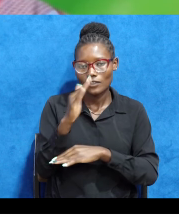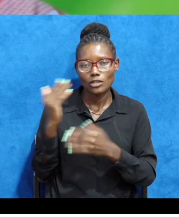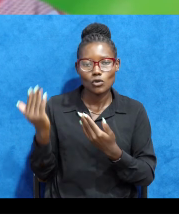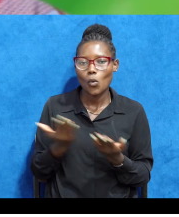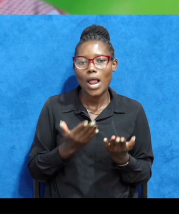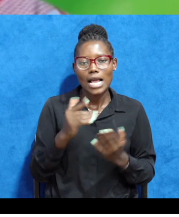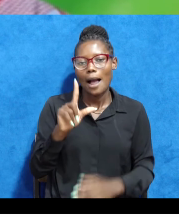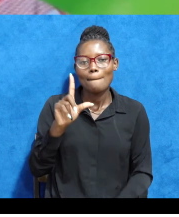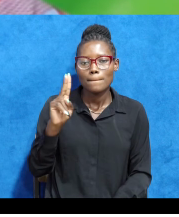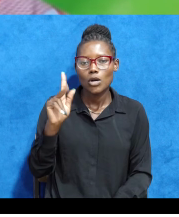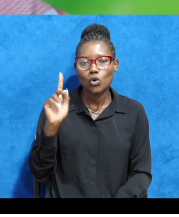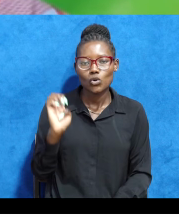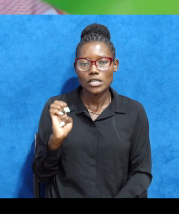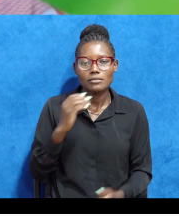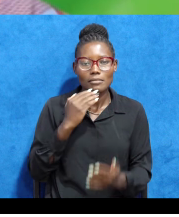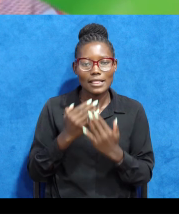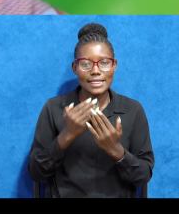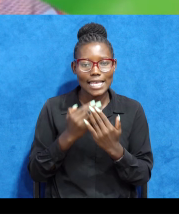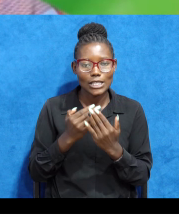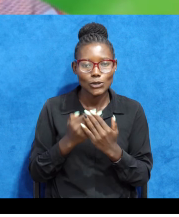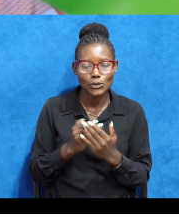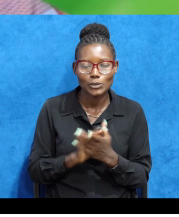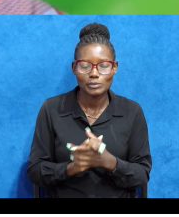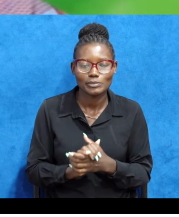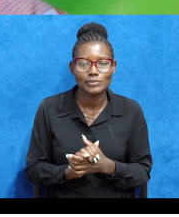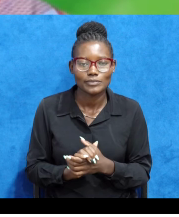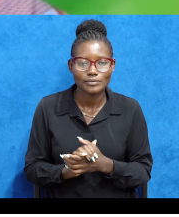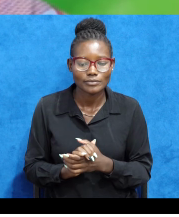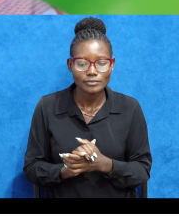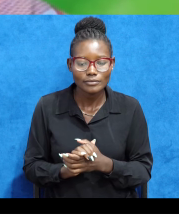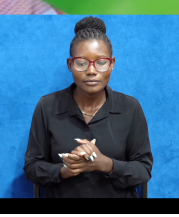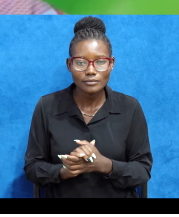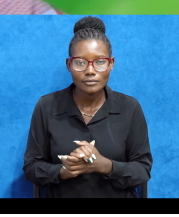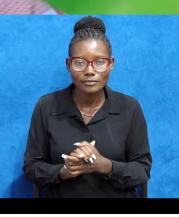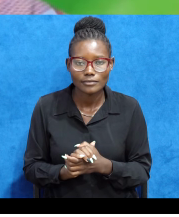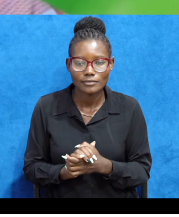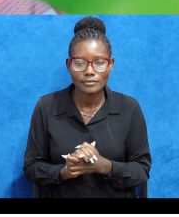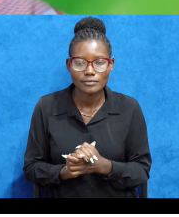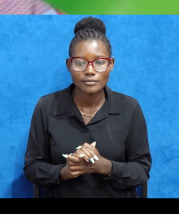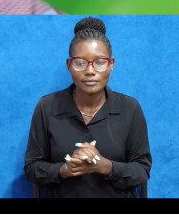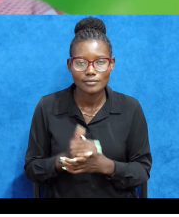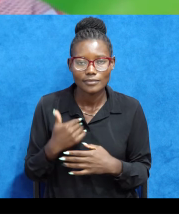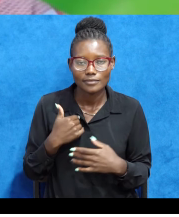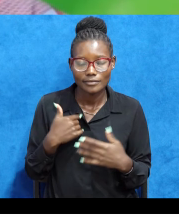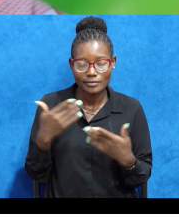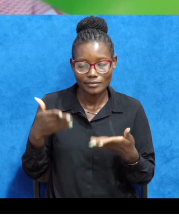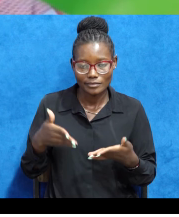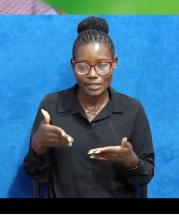Tennessee. So let me not take much of his time or your time and give him this opportunity to present to us this